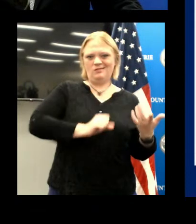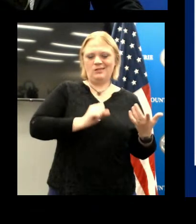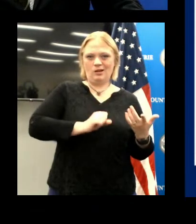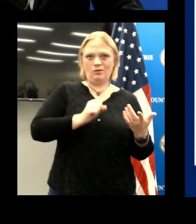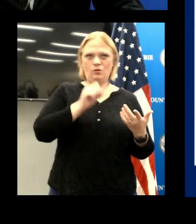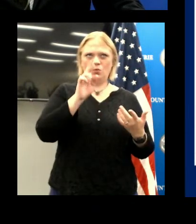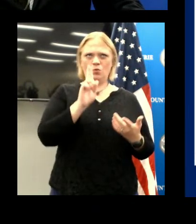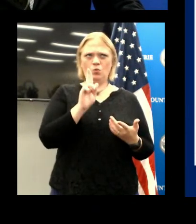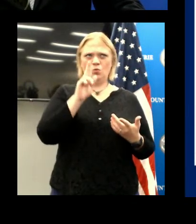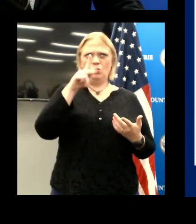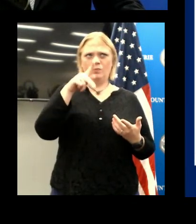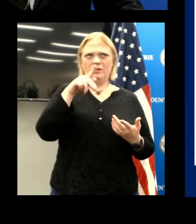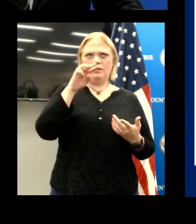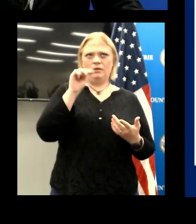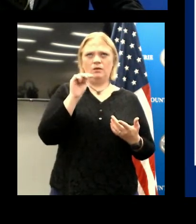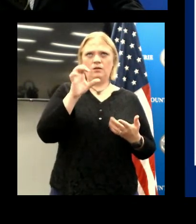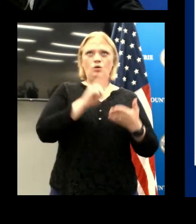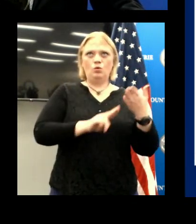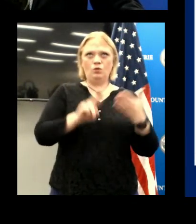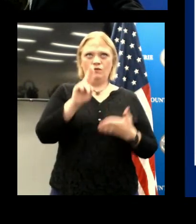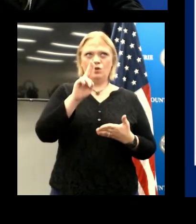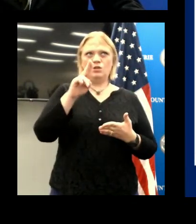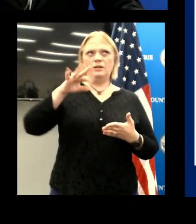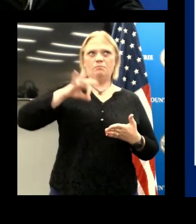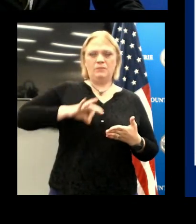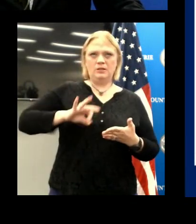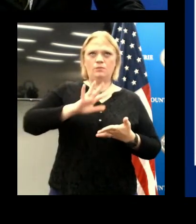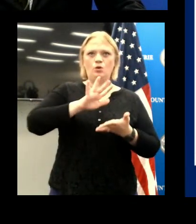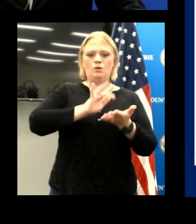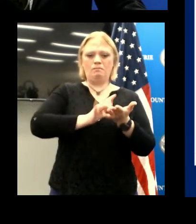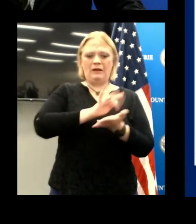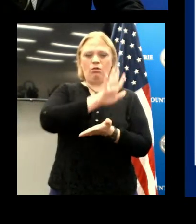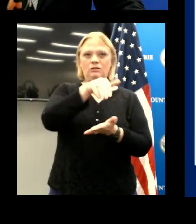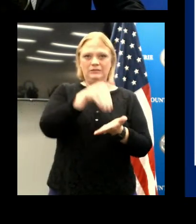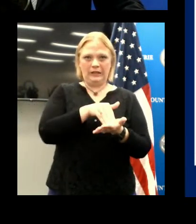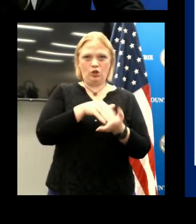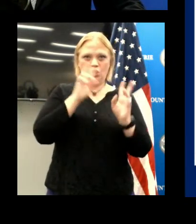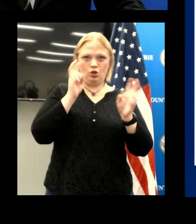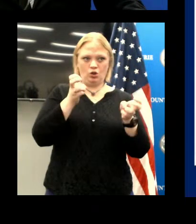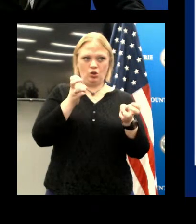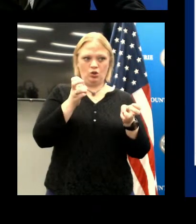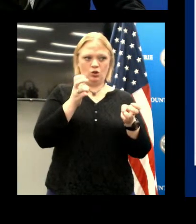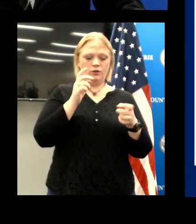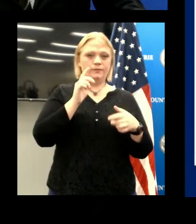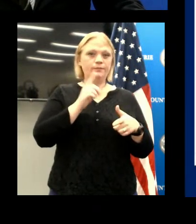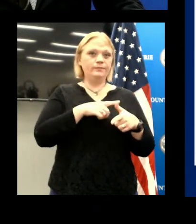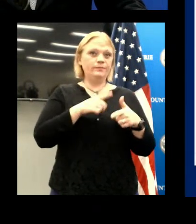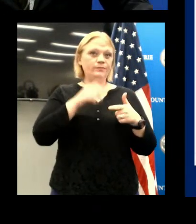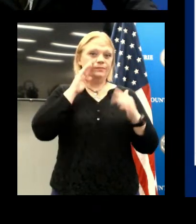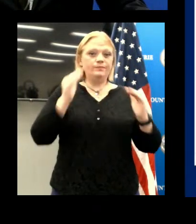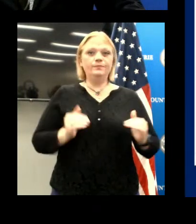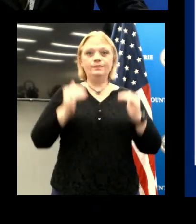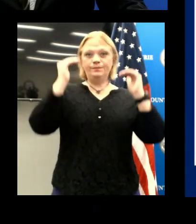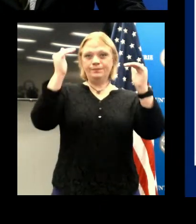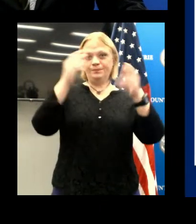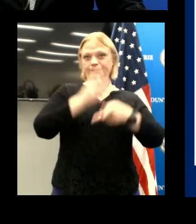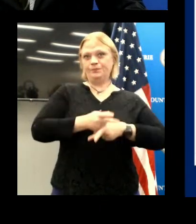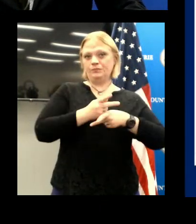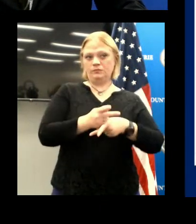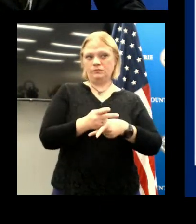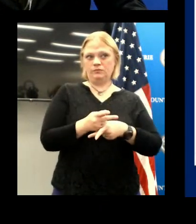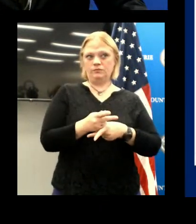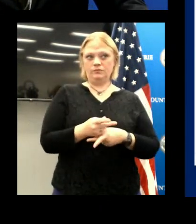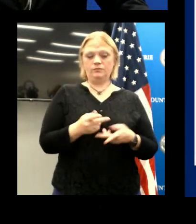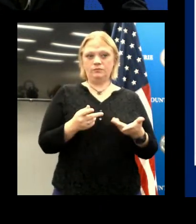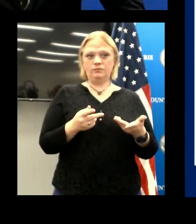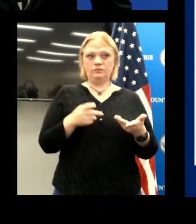UPMC, University of Pittsburgh Medical Center related hospitals, they would then take them to a higher level of care